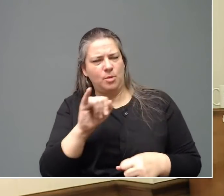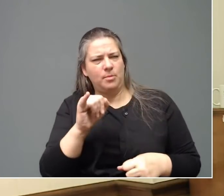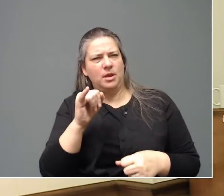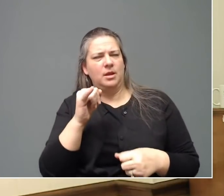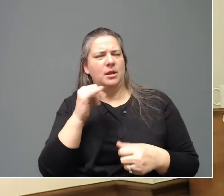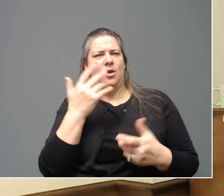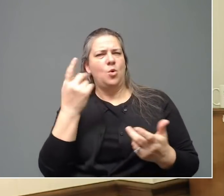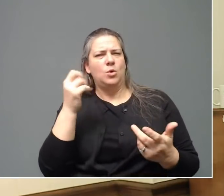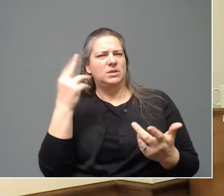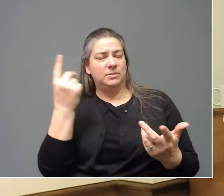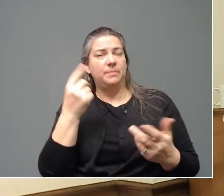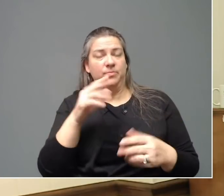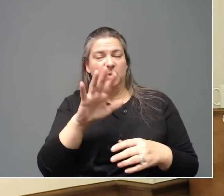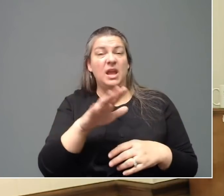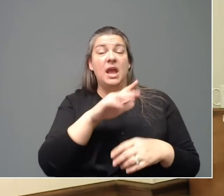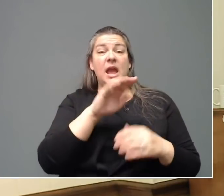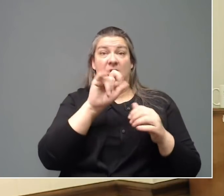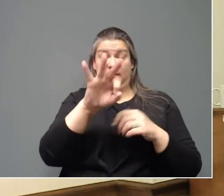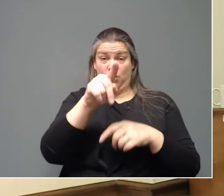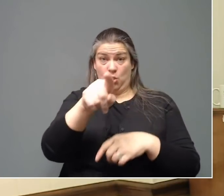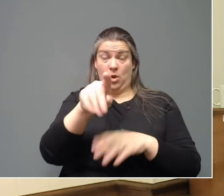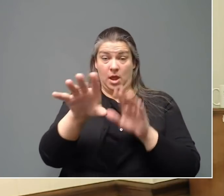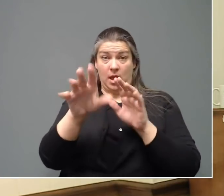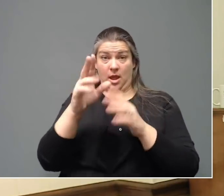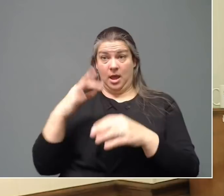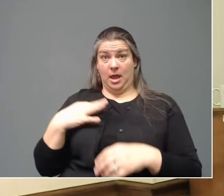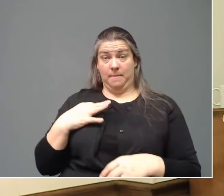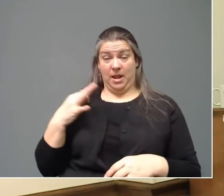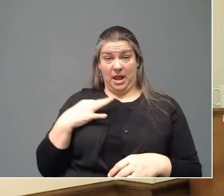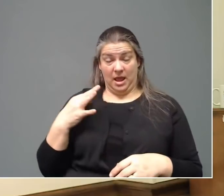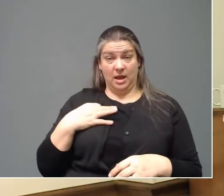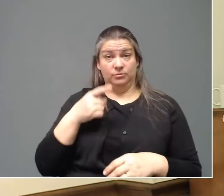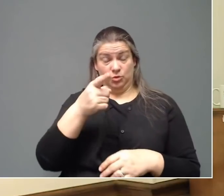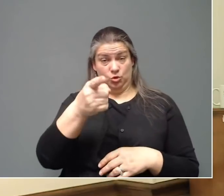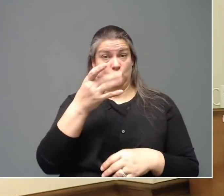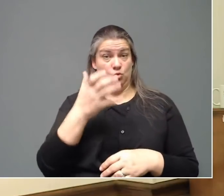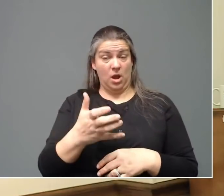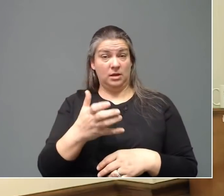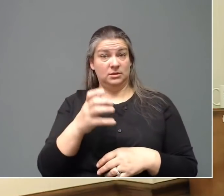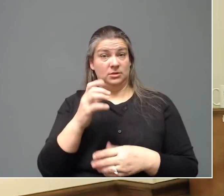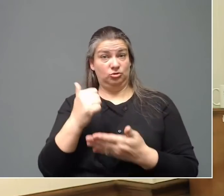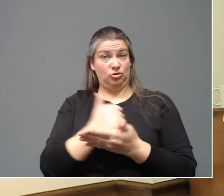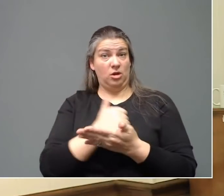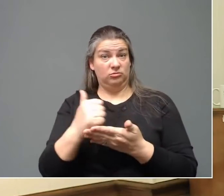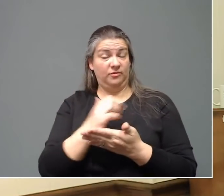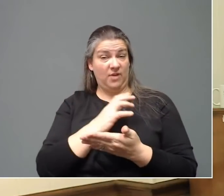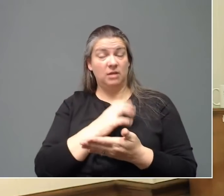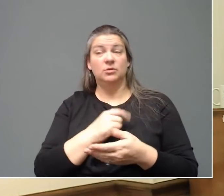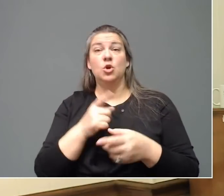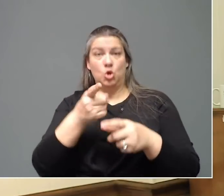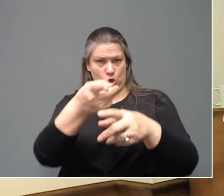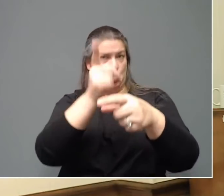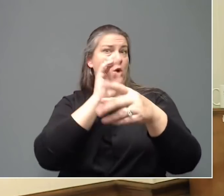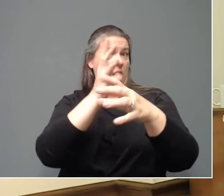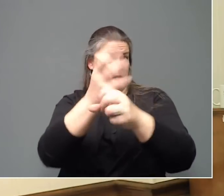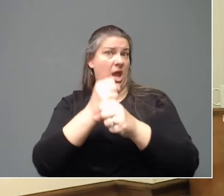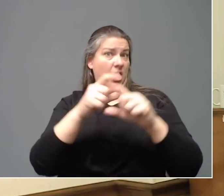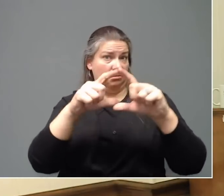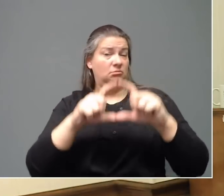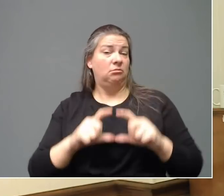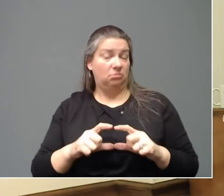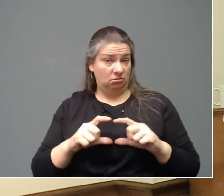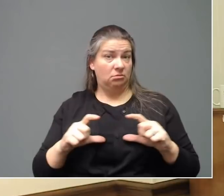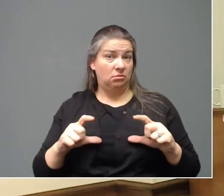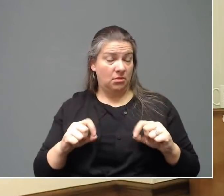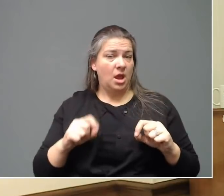apply and choose the debit card option, that debit card comes before you're approved. So no money is going to go on that card unless and